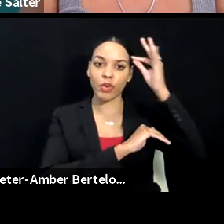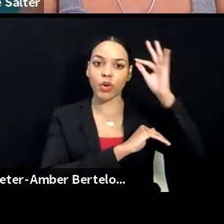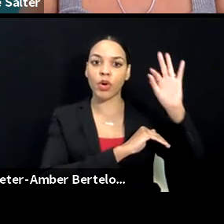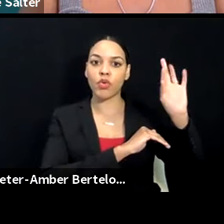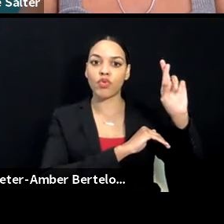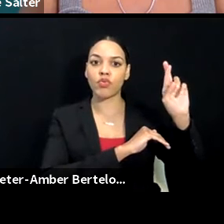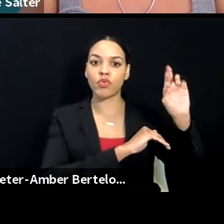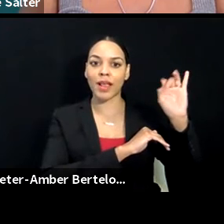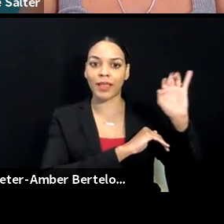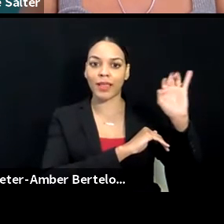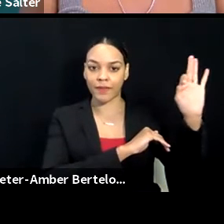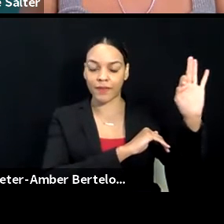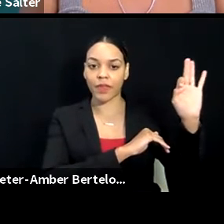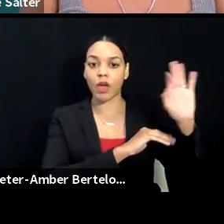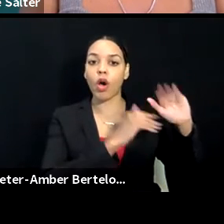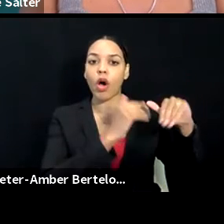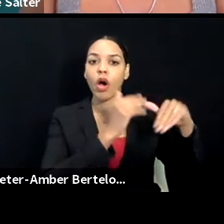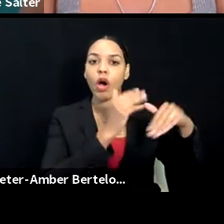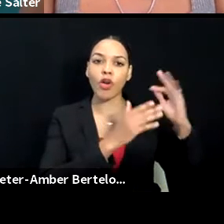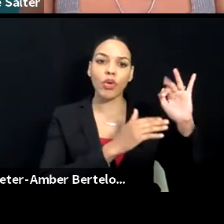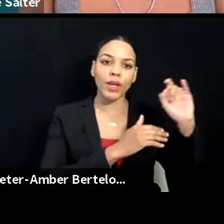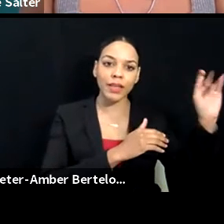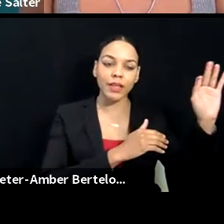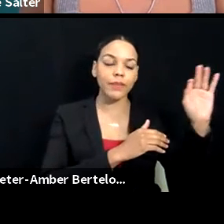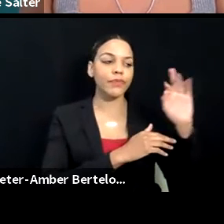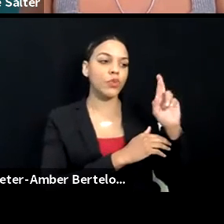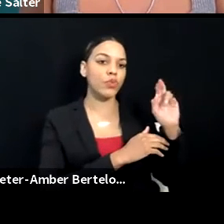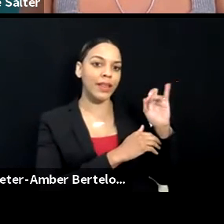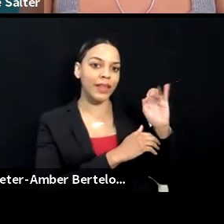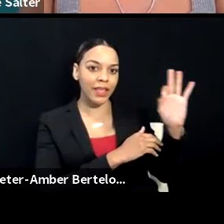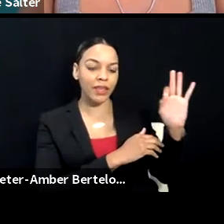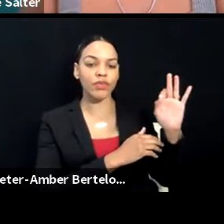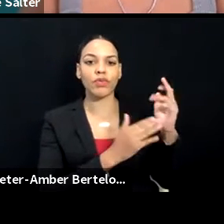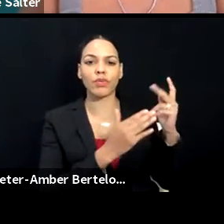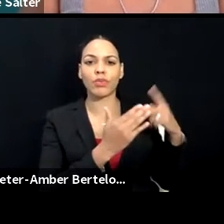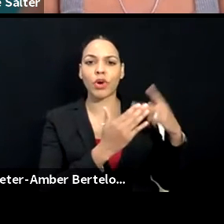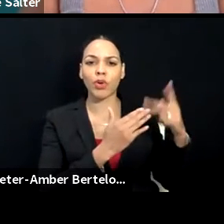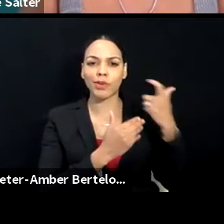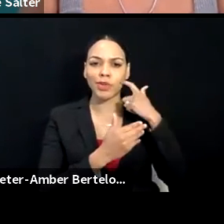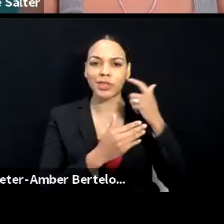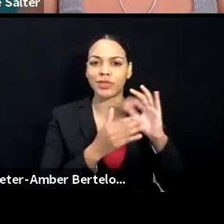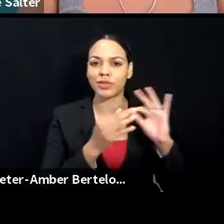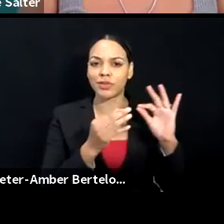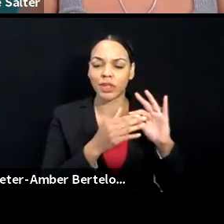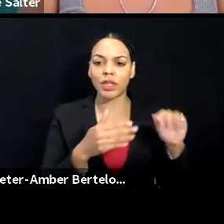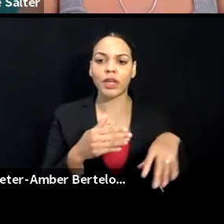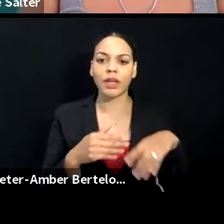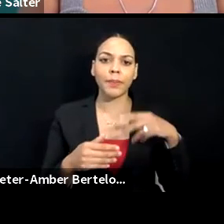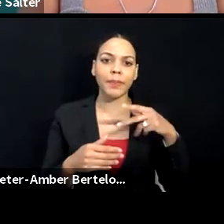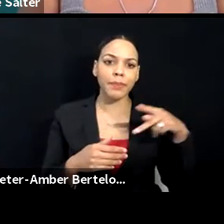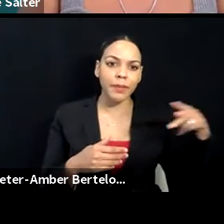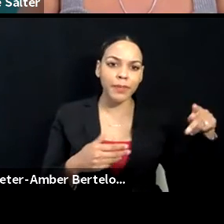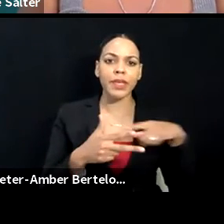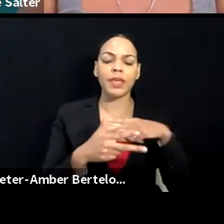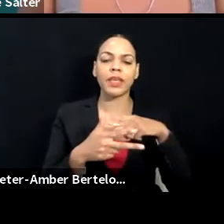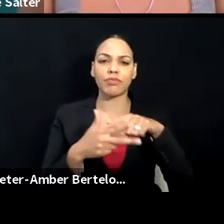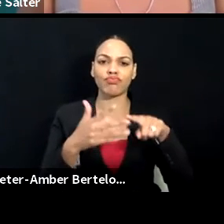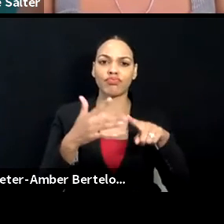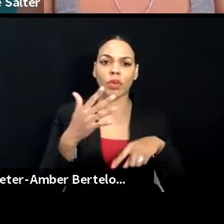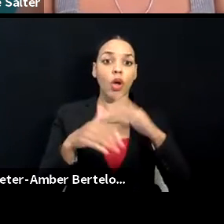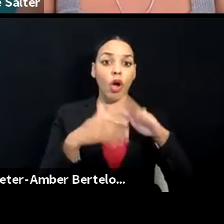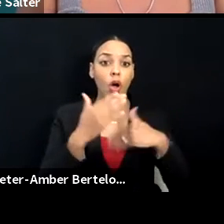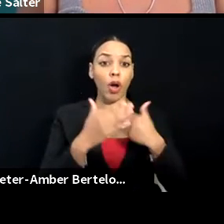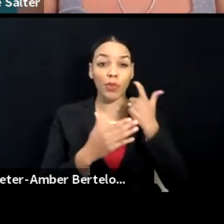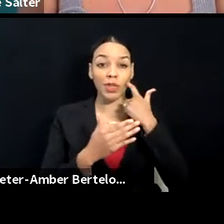relief programs we've talked about, shuttered venues, paycheck protection program, and so forth, are on this page. But